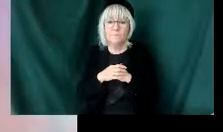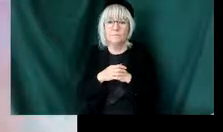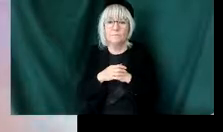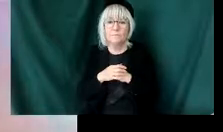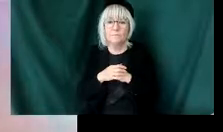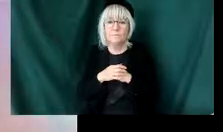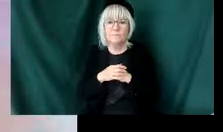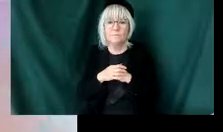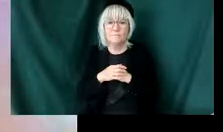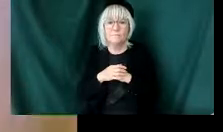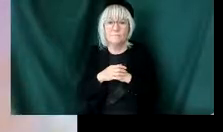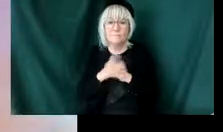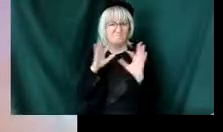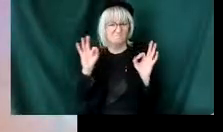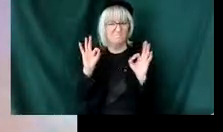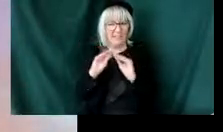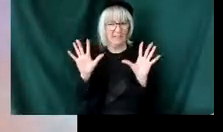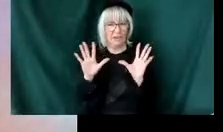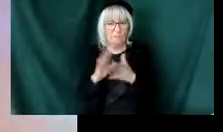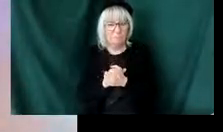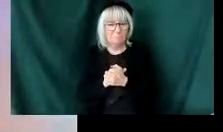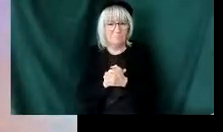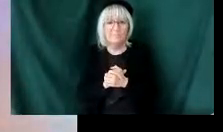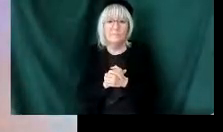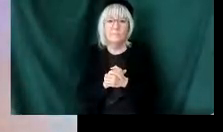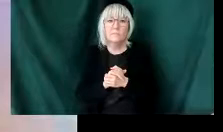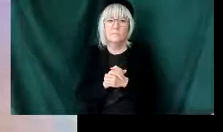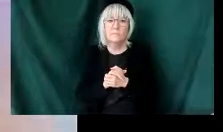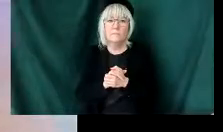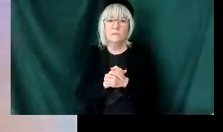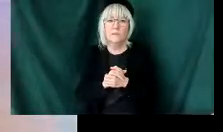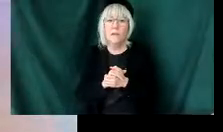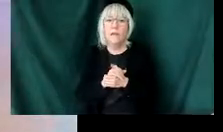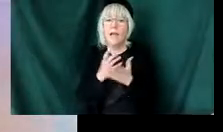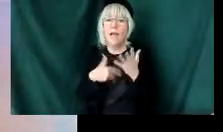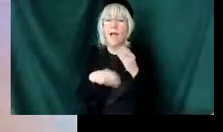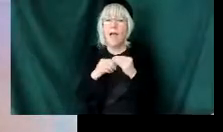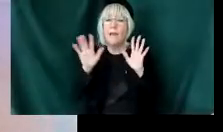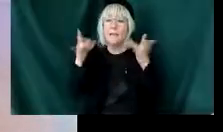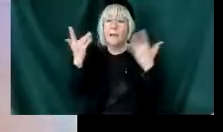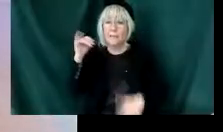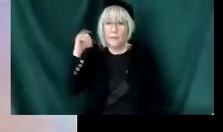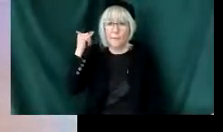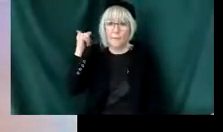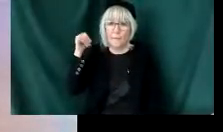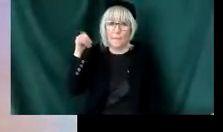See if you can see it. Yeah, that's better. Now I'm gonna go ahead and just put a light coat of yellow. This